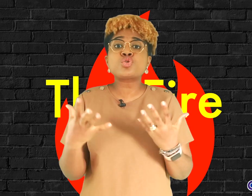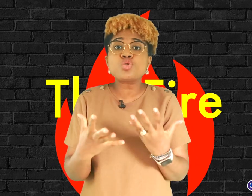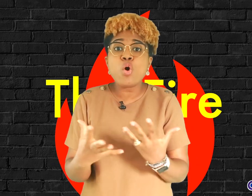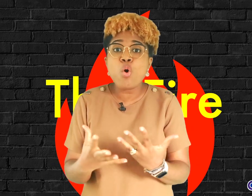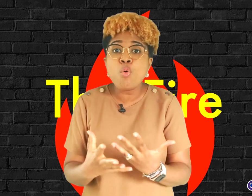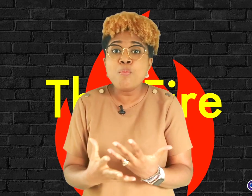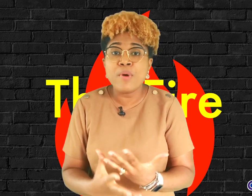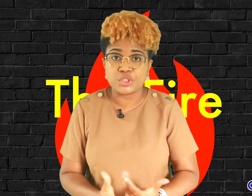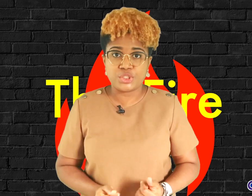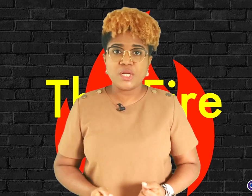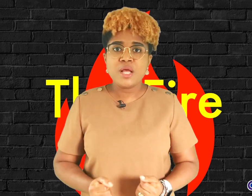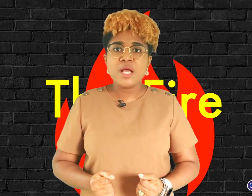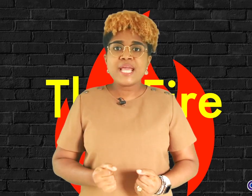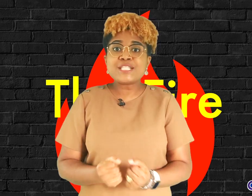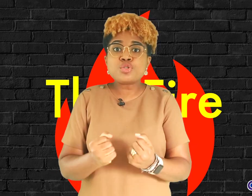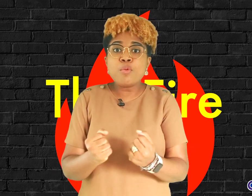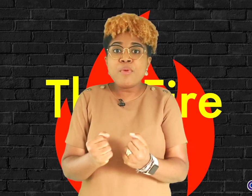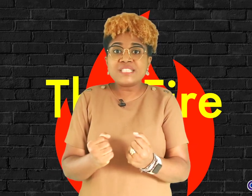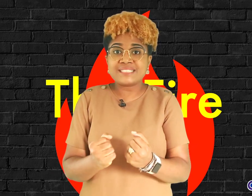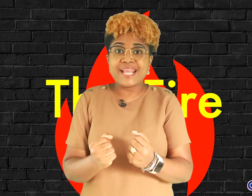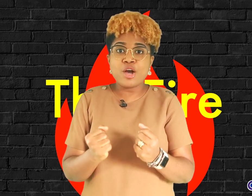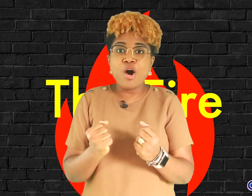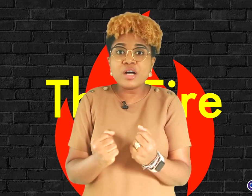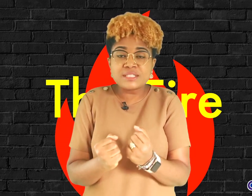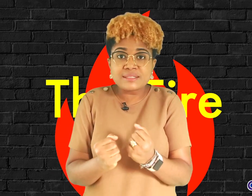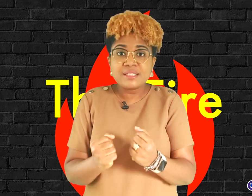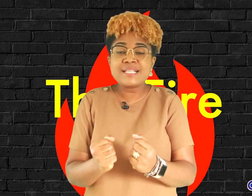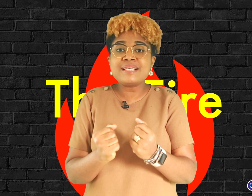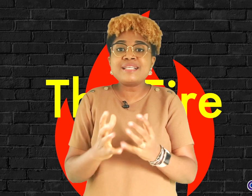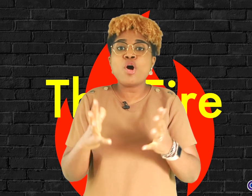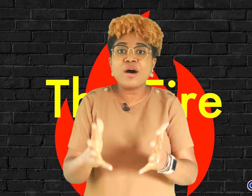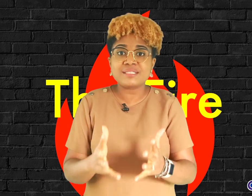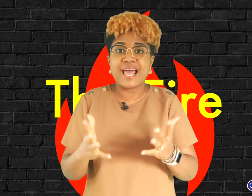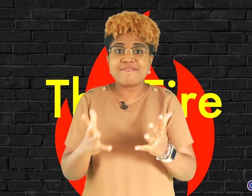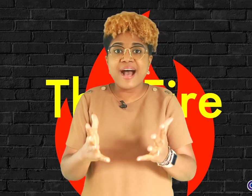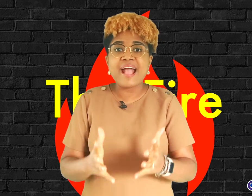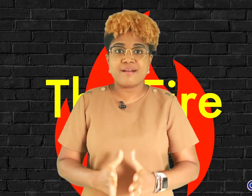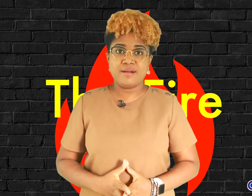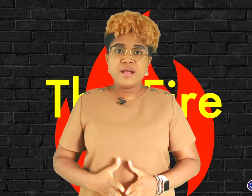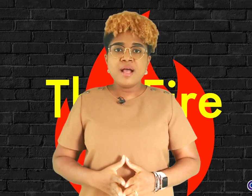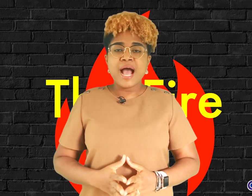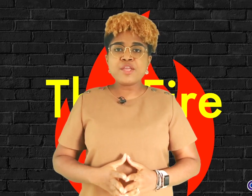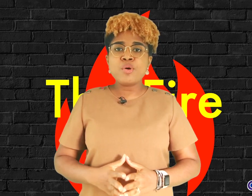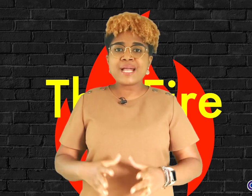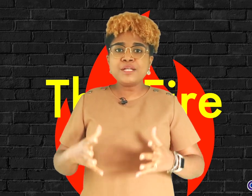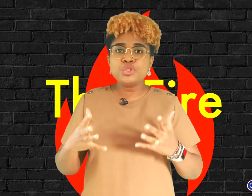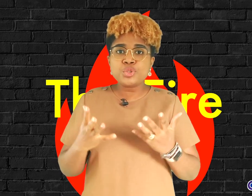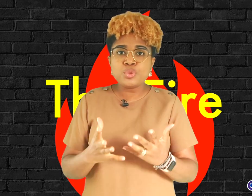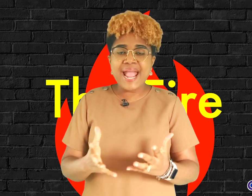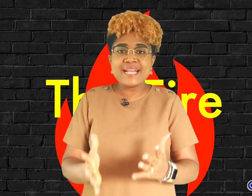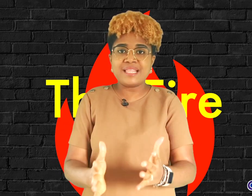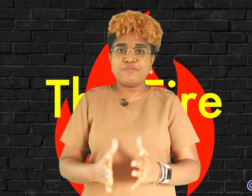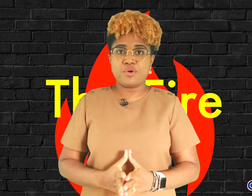is so much. It's so much, is like a hot, is hot like fire. And you know, he